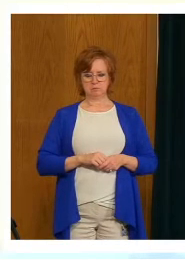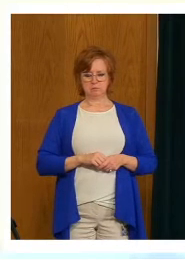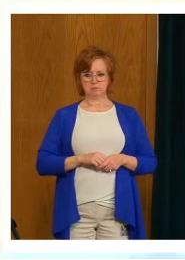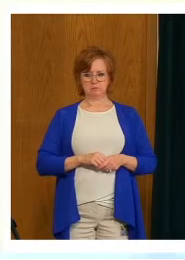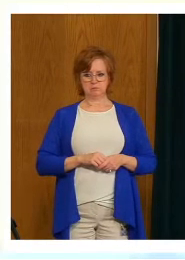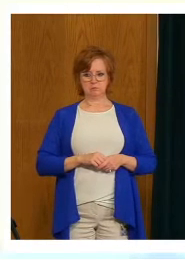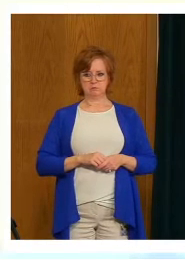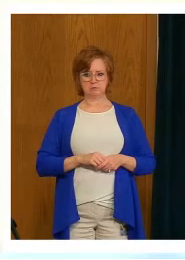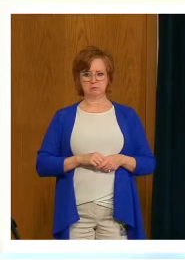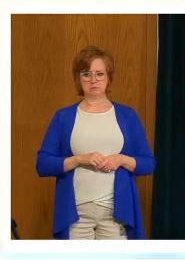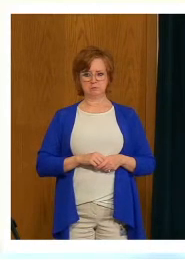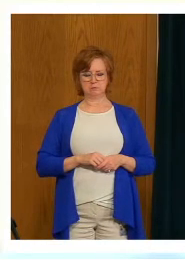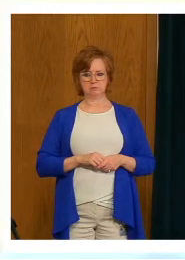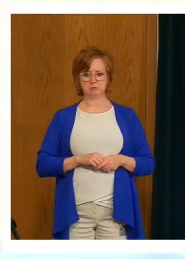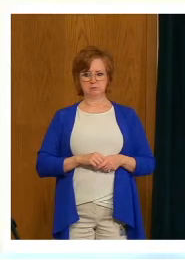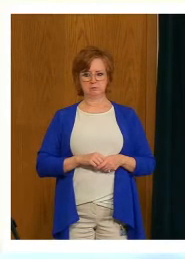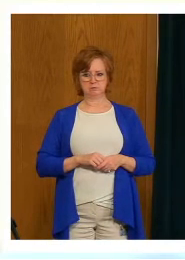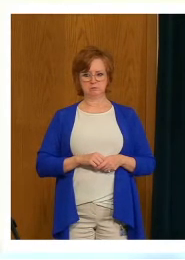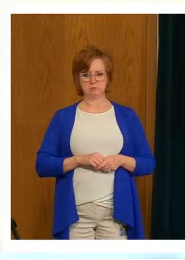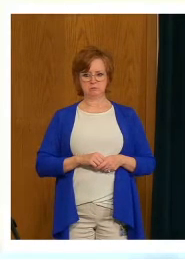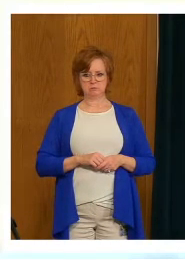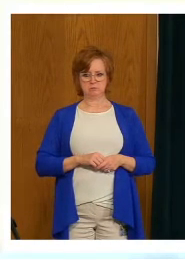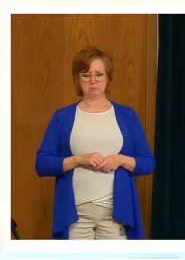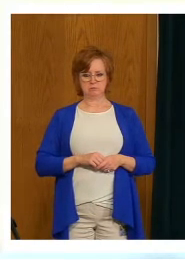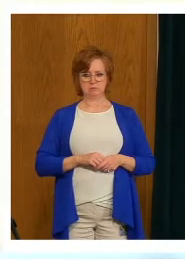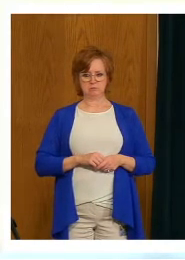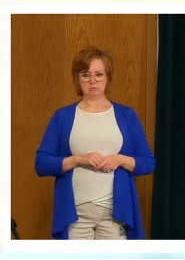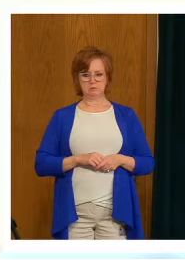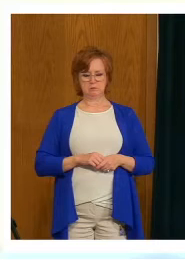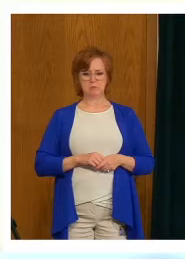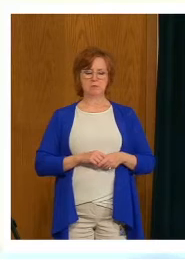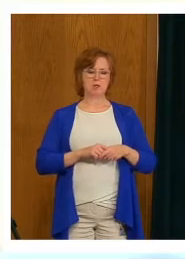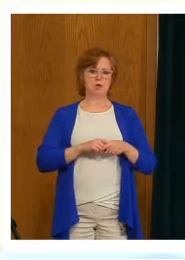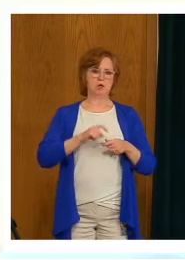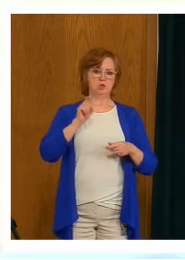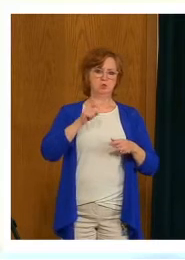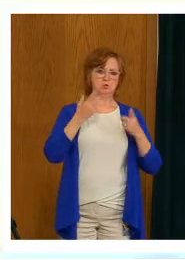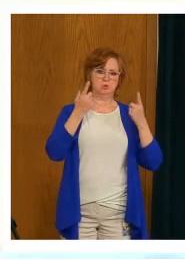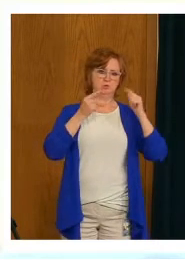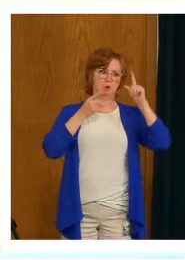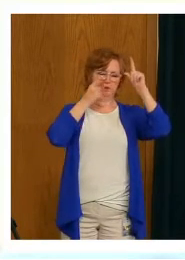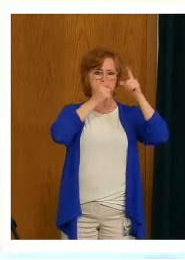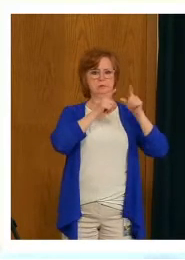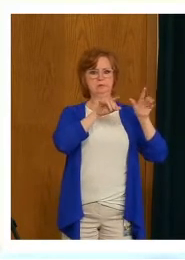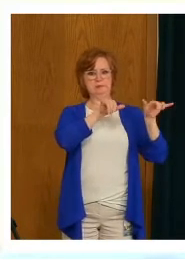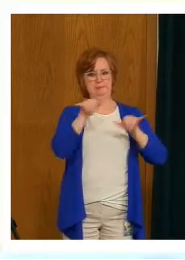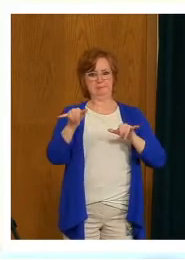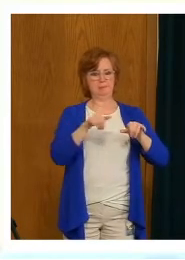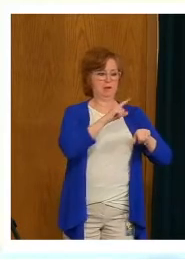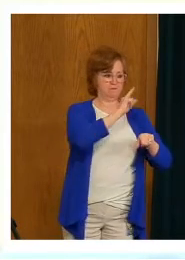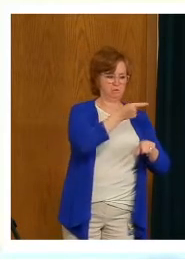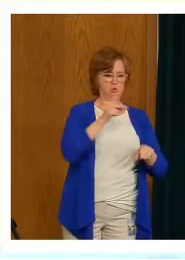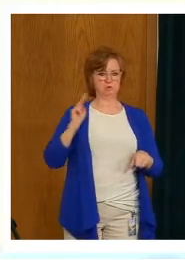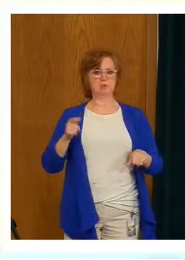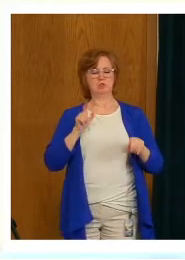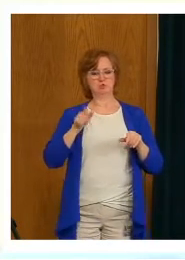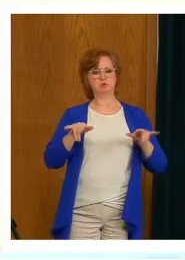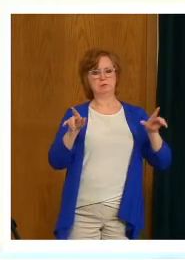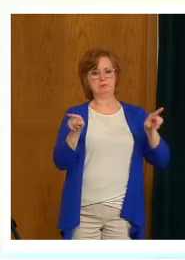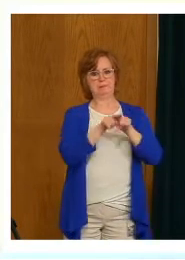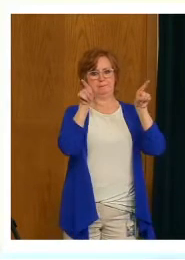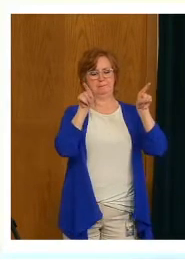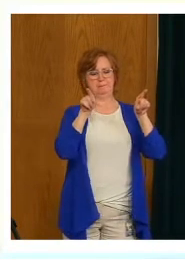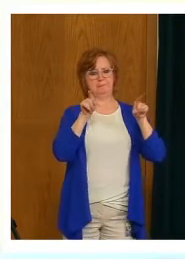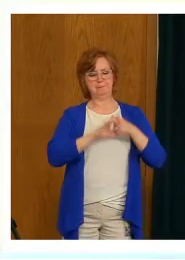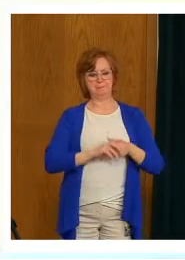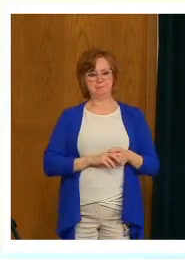complete the second dose with the vaccine you got as a first dose, but, certainly in situations where you can't get the second dose of the